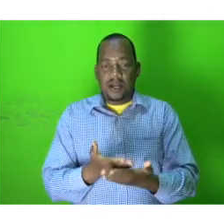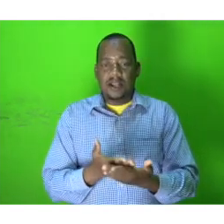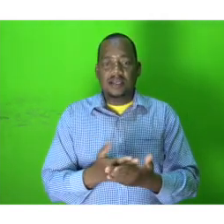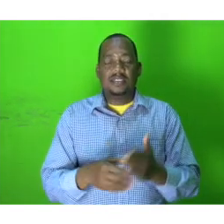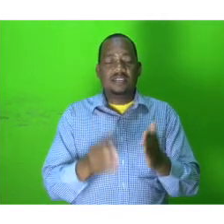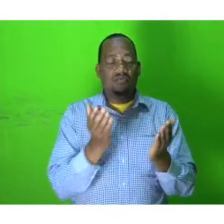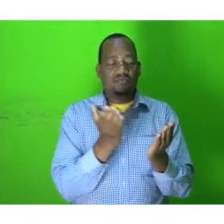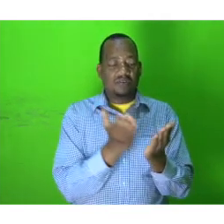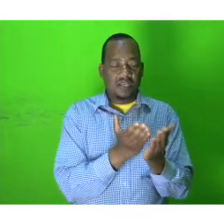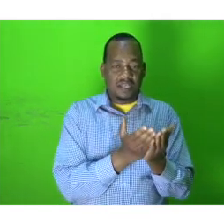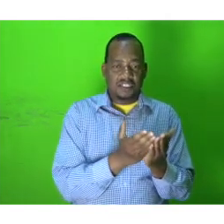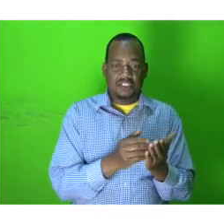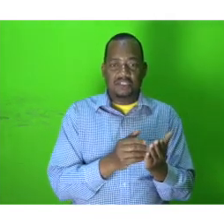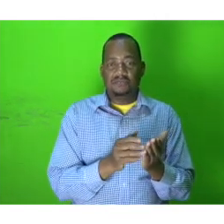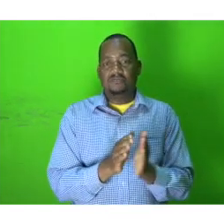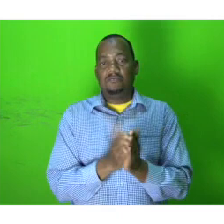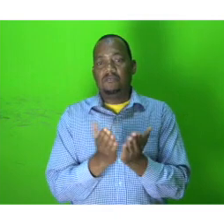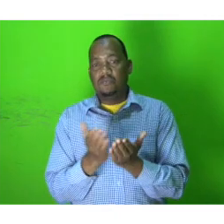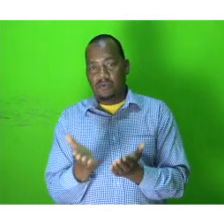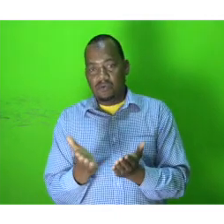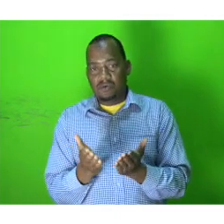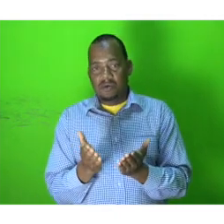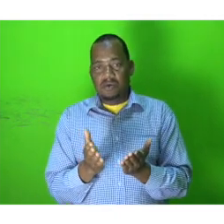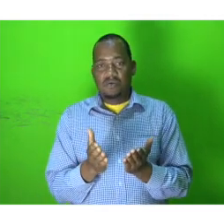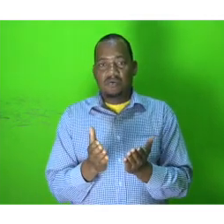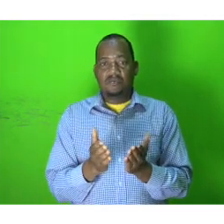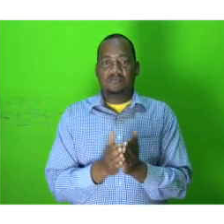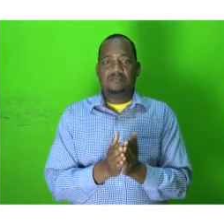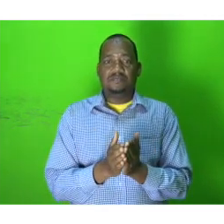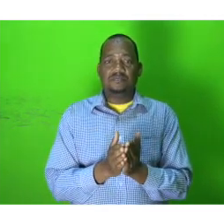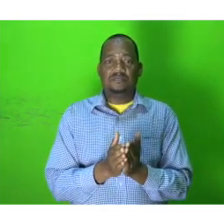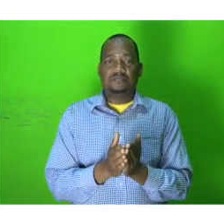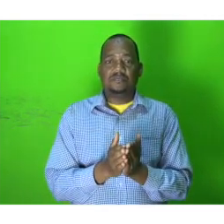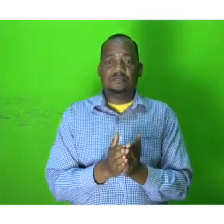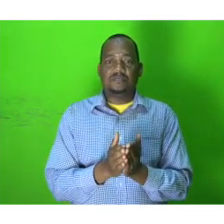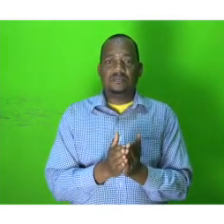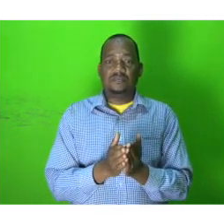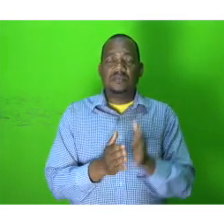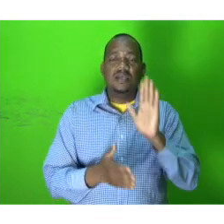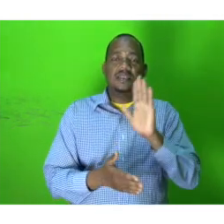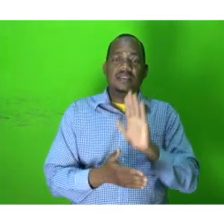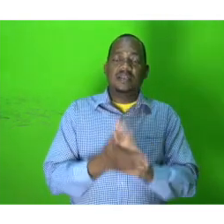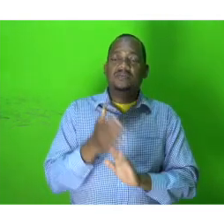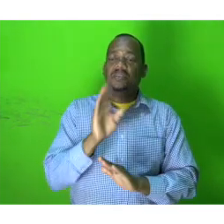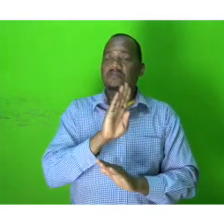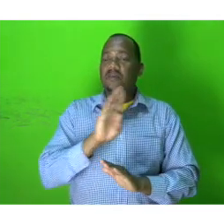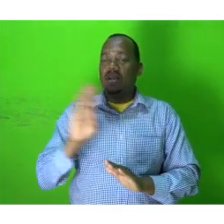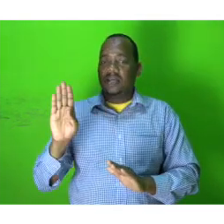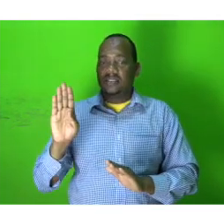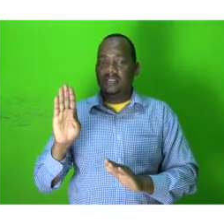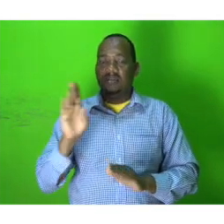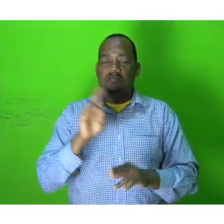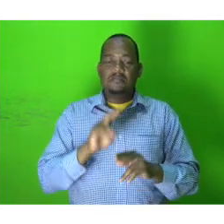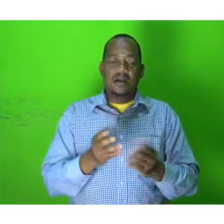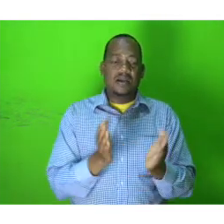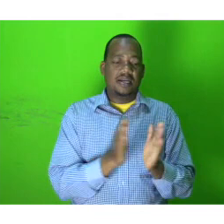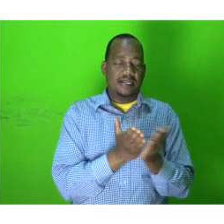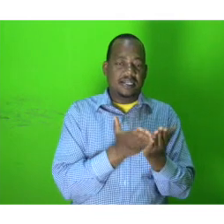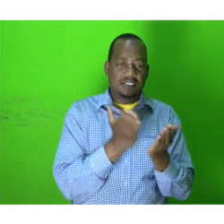per cash book, without adjust cash book. Start with the balance per cash